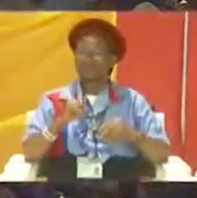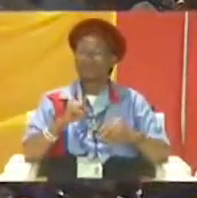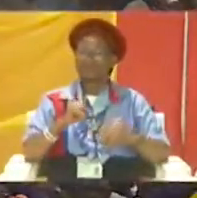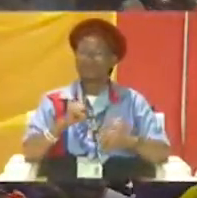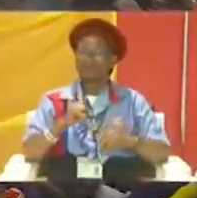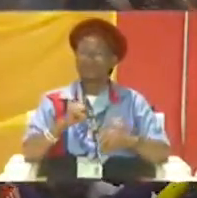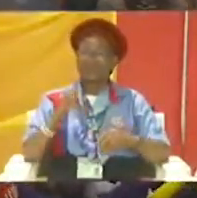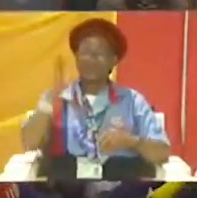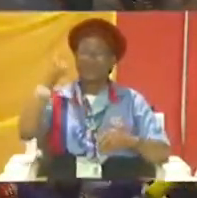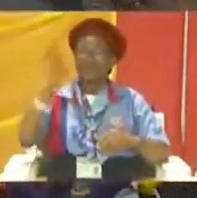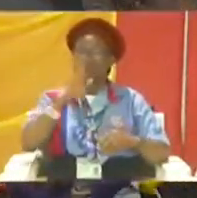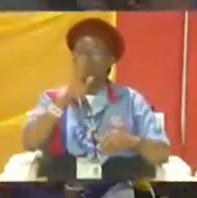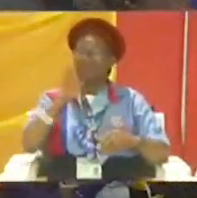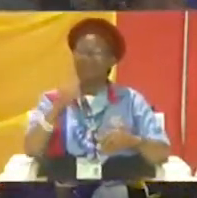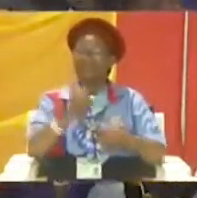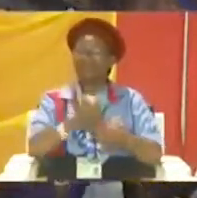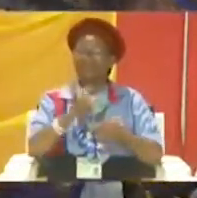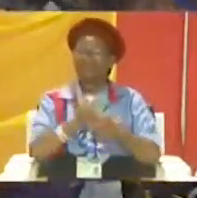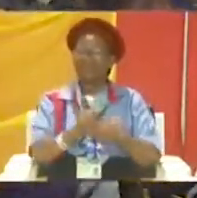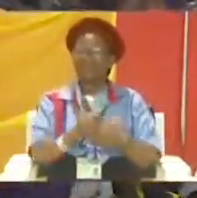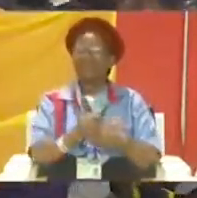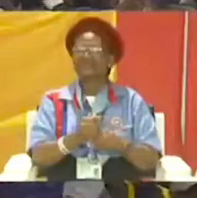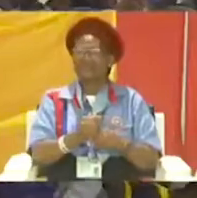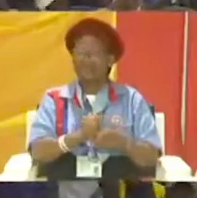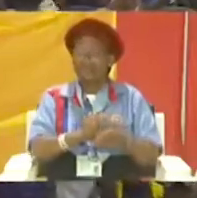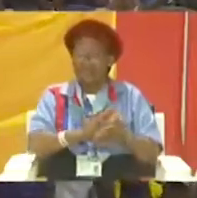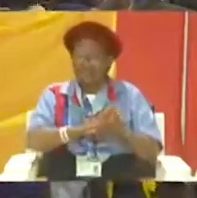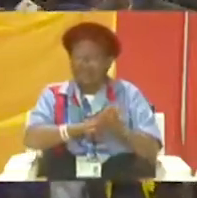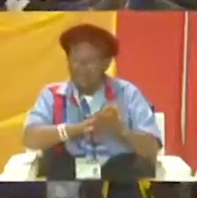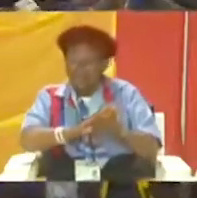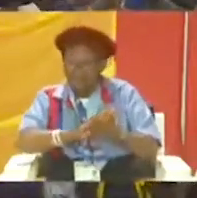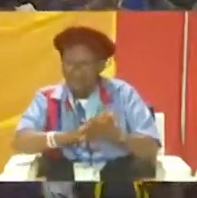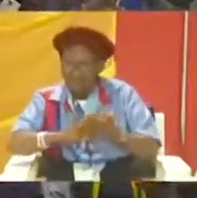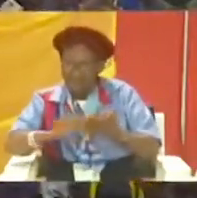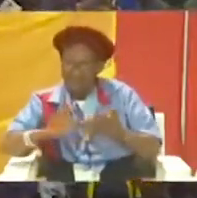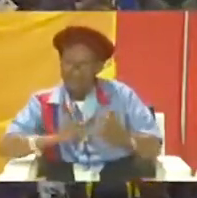Will be made smooth.